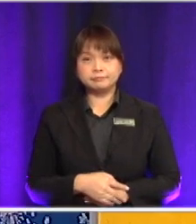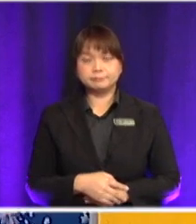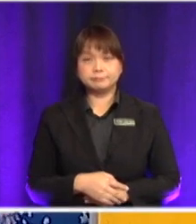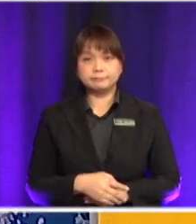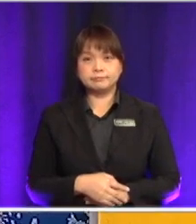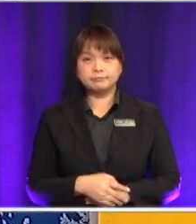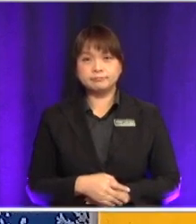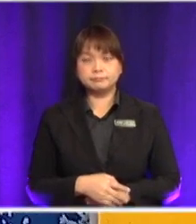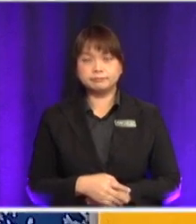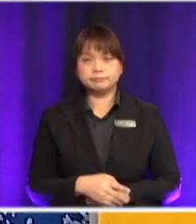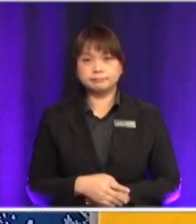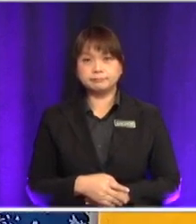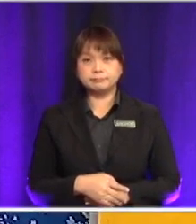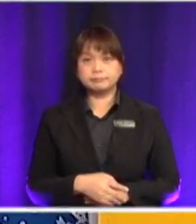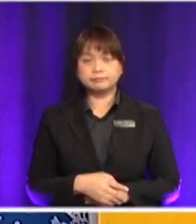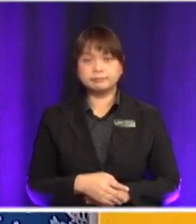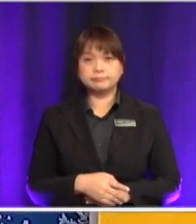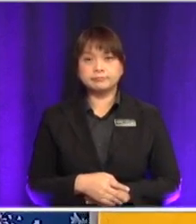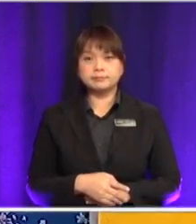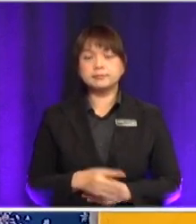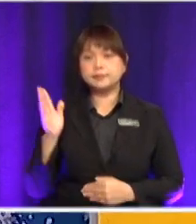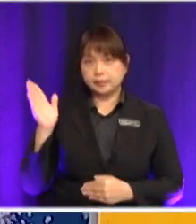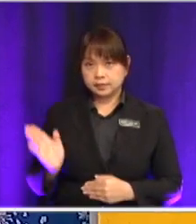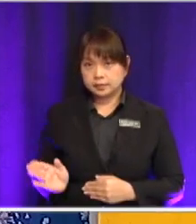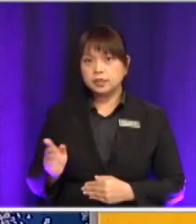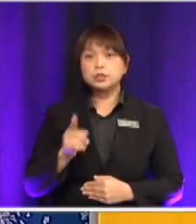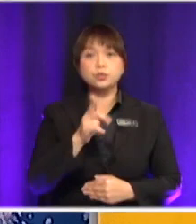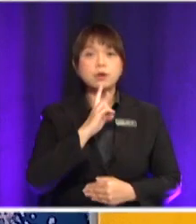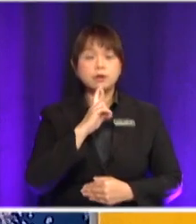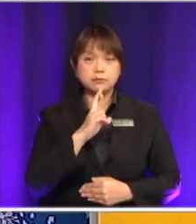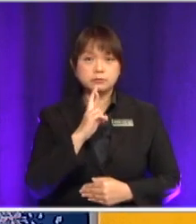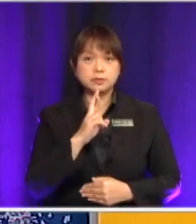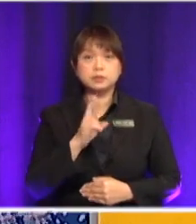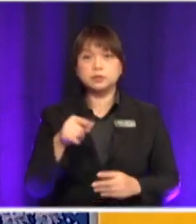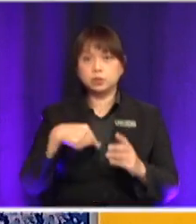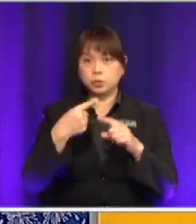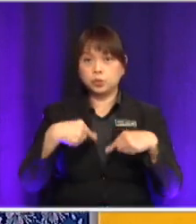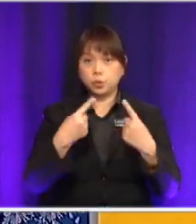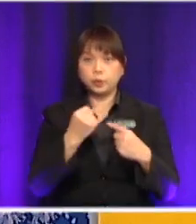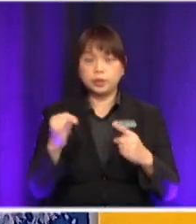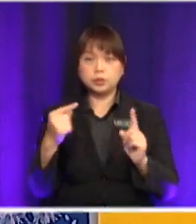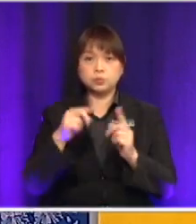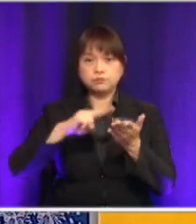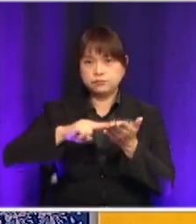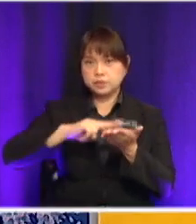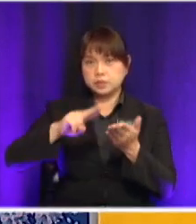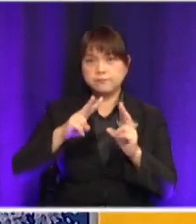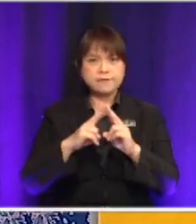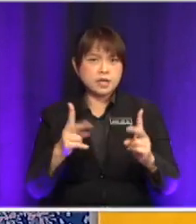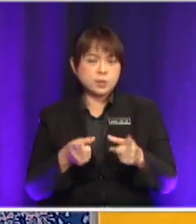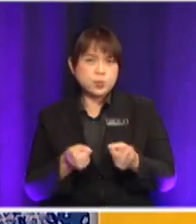going to read very, very quickly, or the correct term to use is to